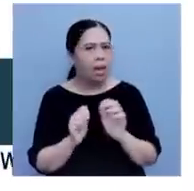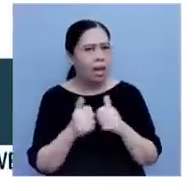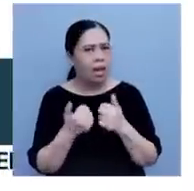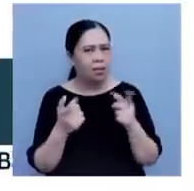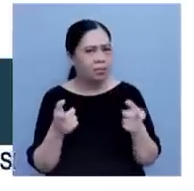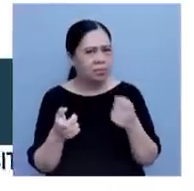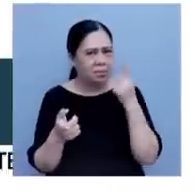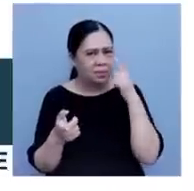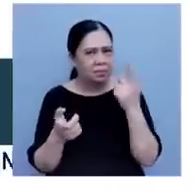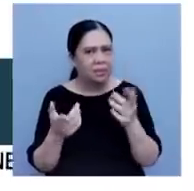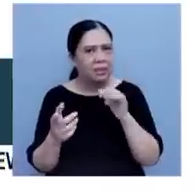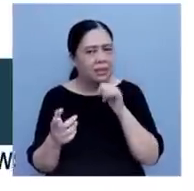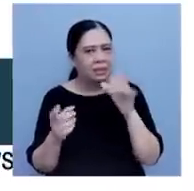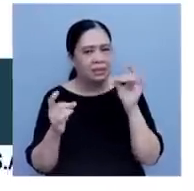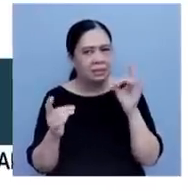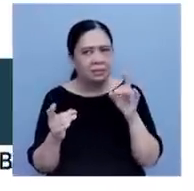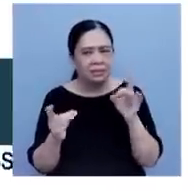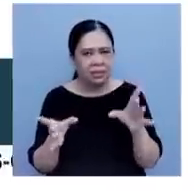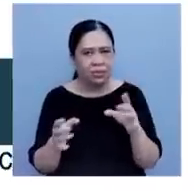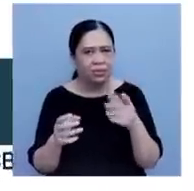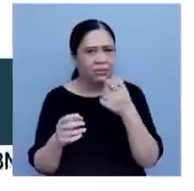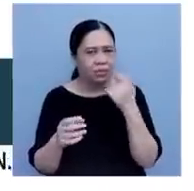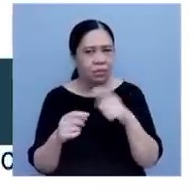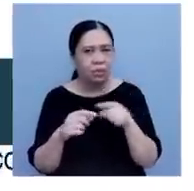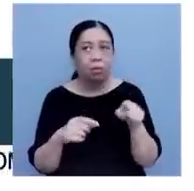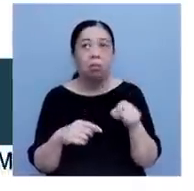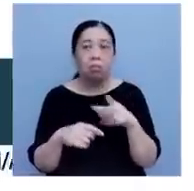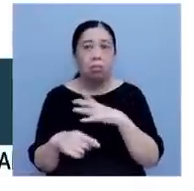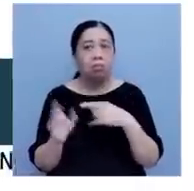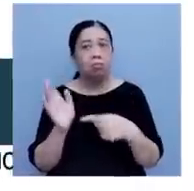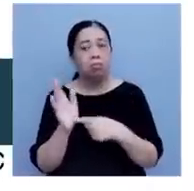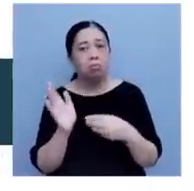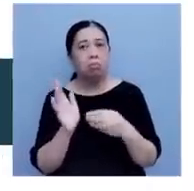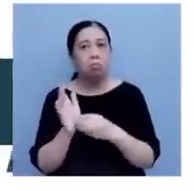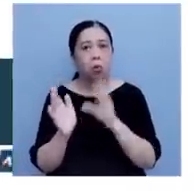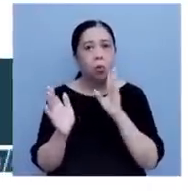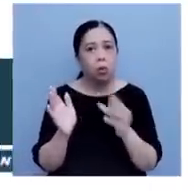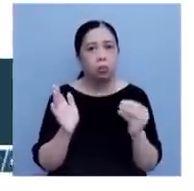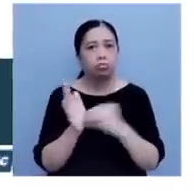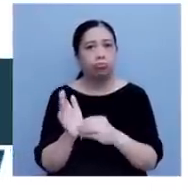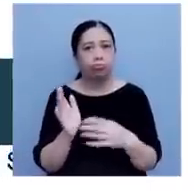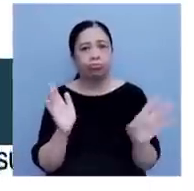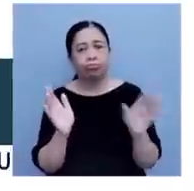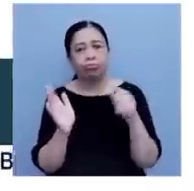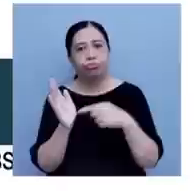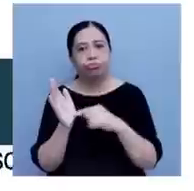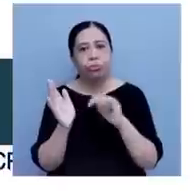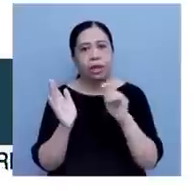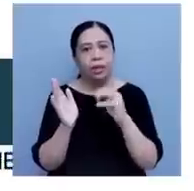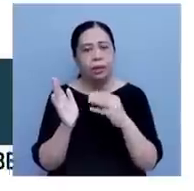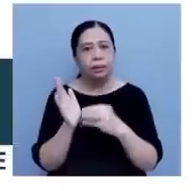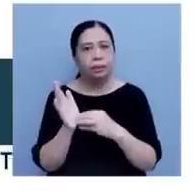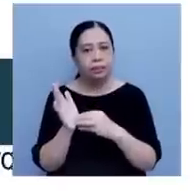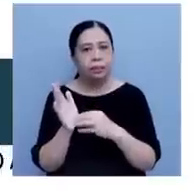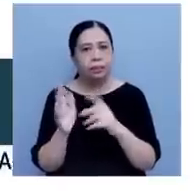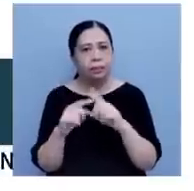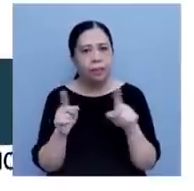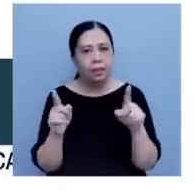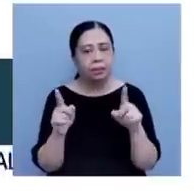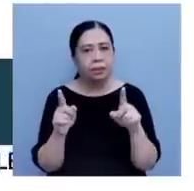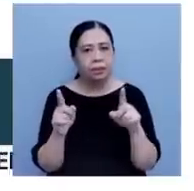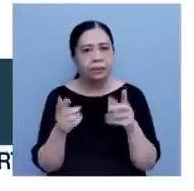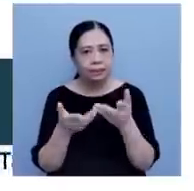precedent, even if you see it that way, that all other agencies will just put an item there? Put it into, go